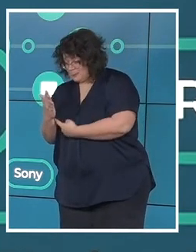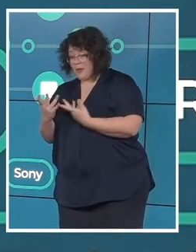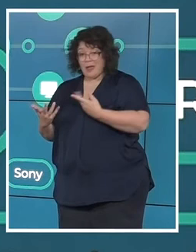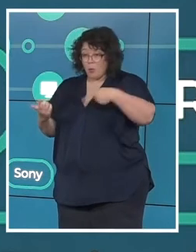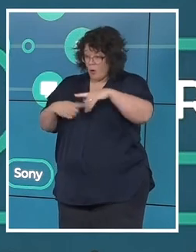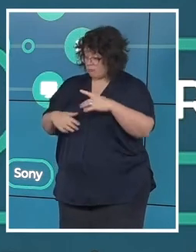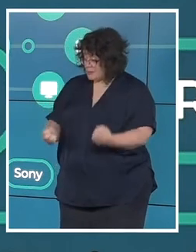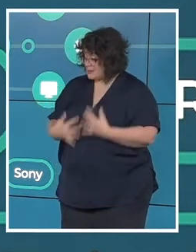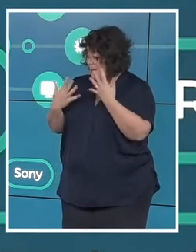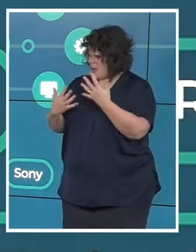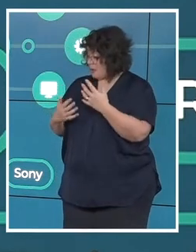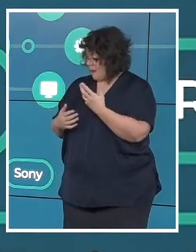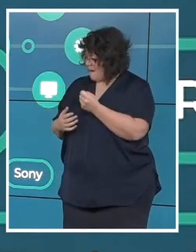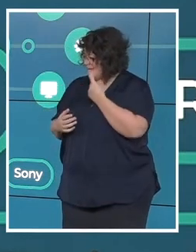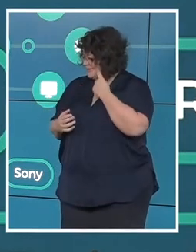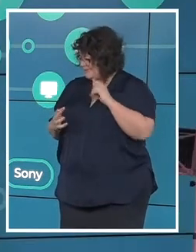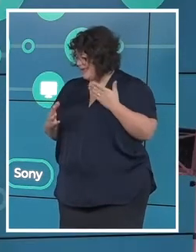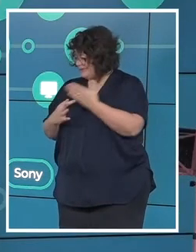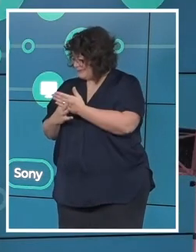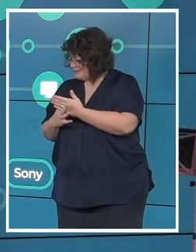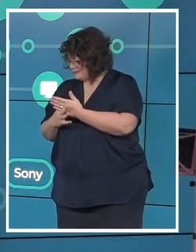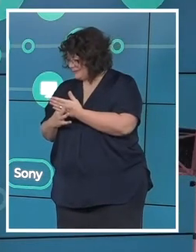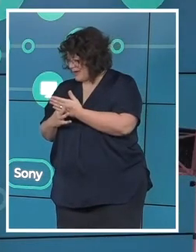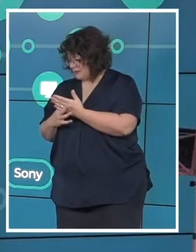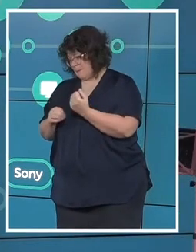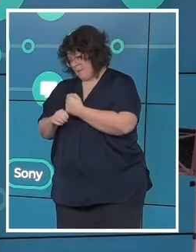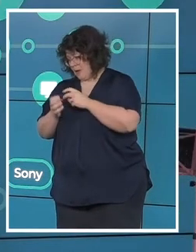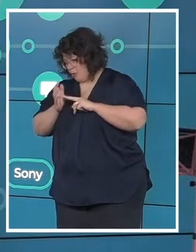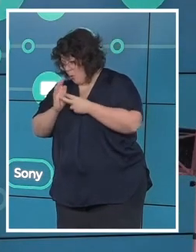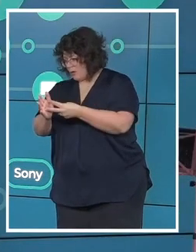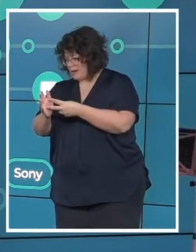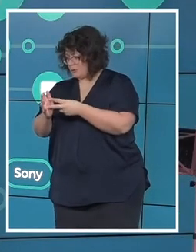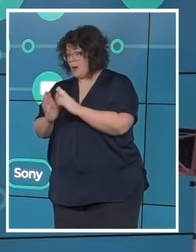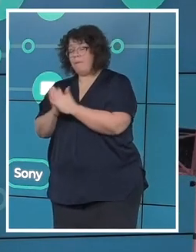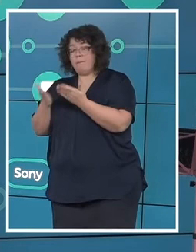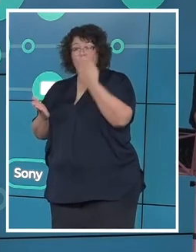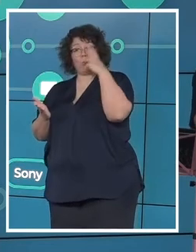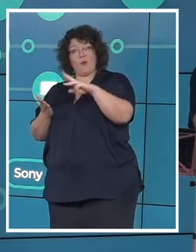Law. And now here with Paul, we're going to try to conquer Lenovo.